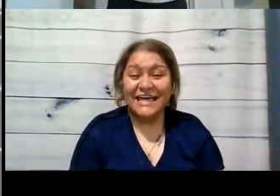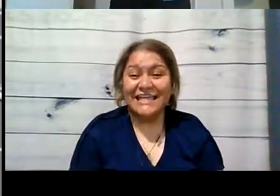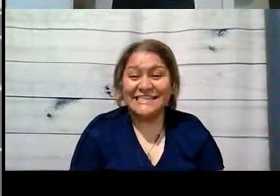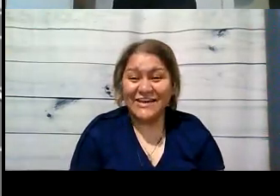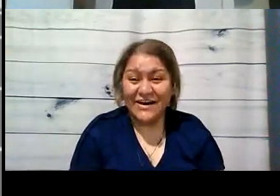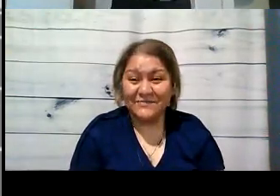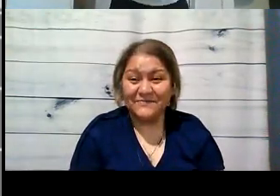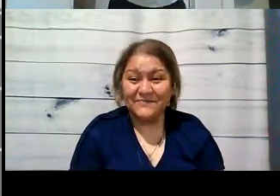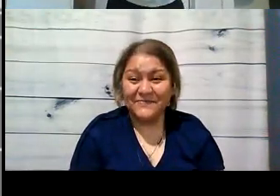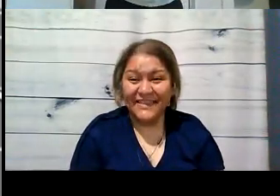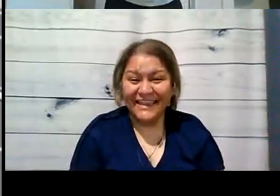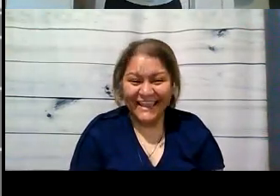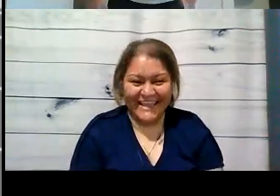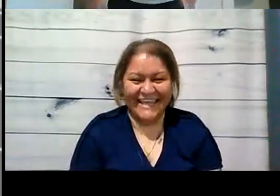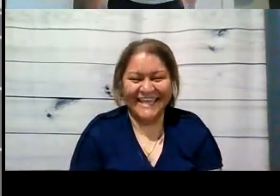Now let's stop.